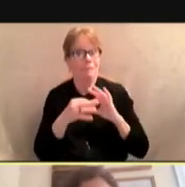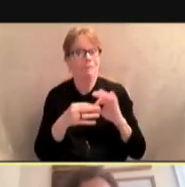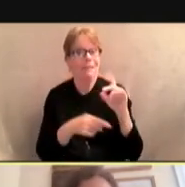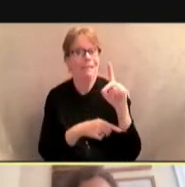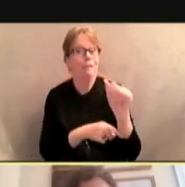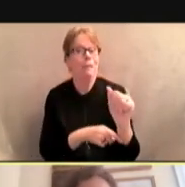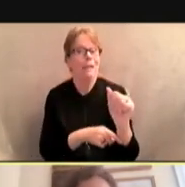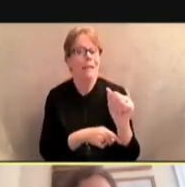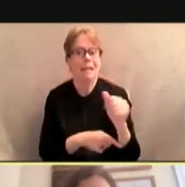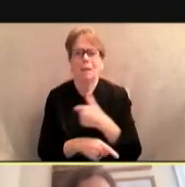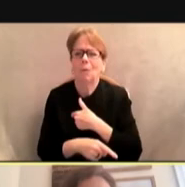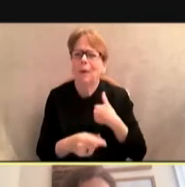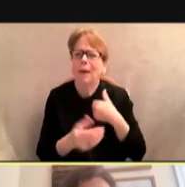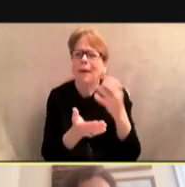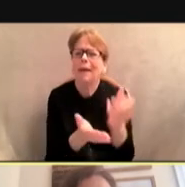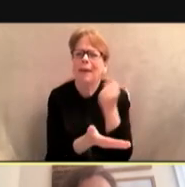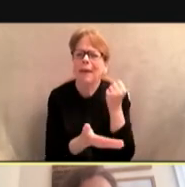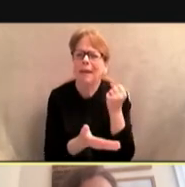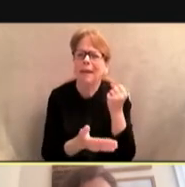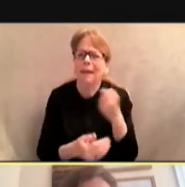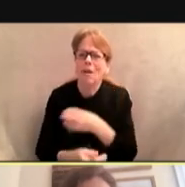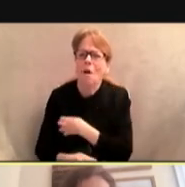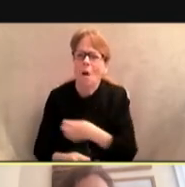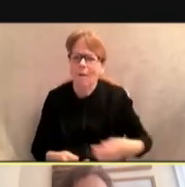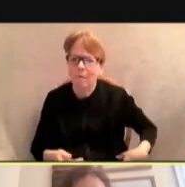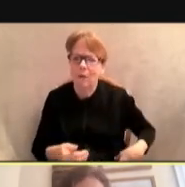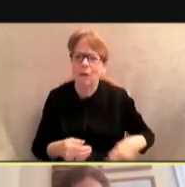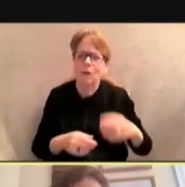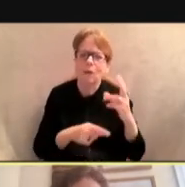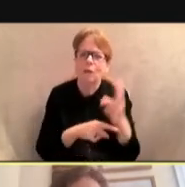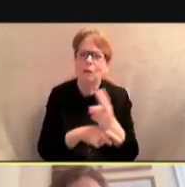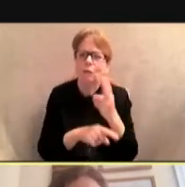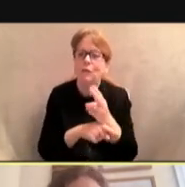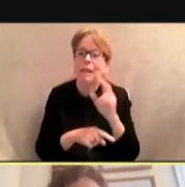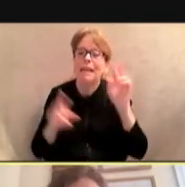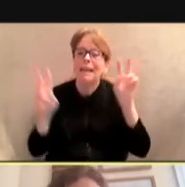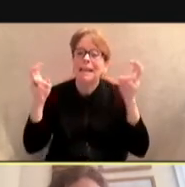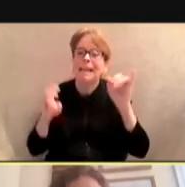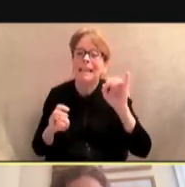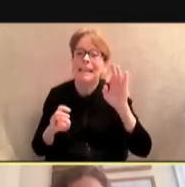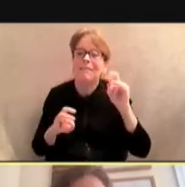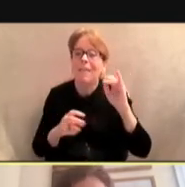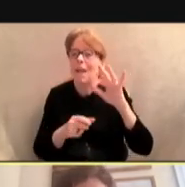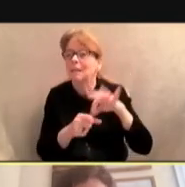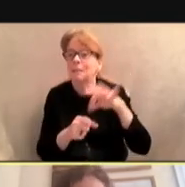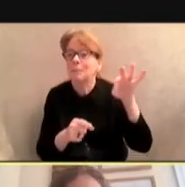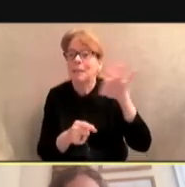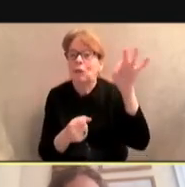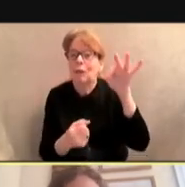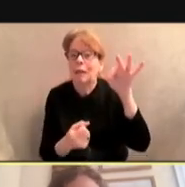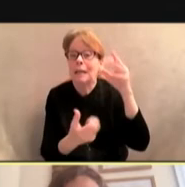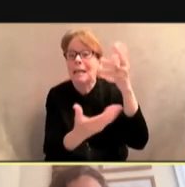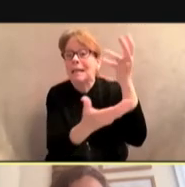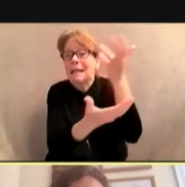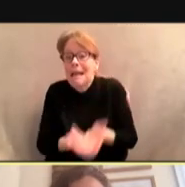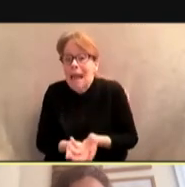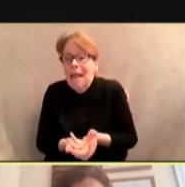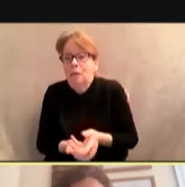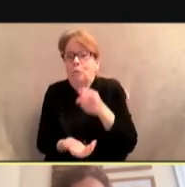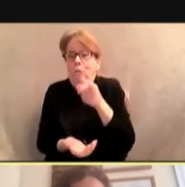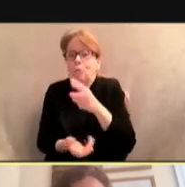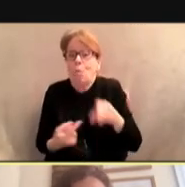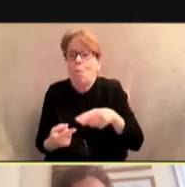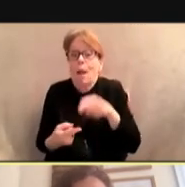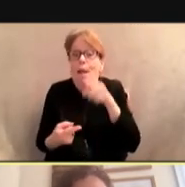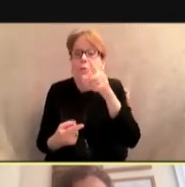capitalized on the fact that Harvard uses the book, The Spirit Catches You and You Fall Down, for its summer reading. Students were already